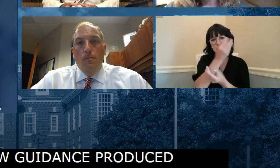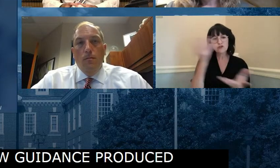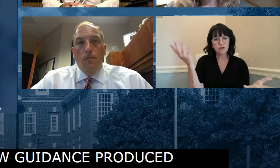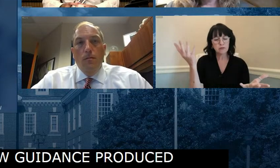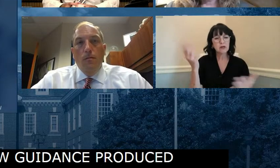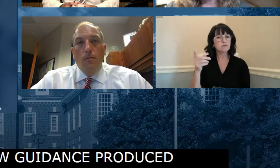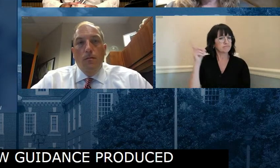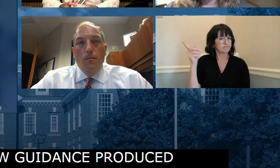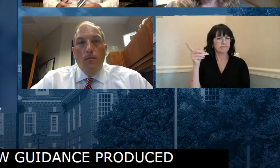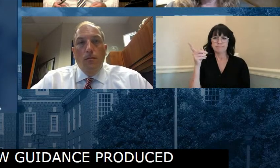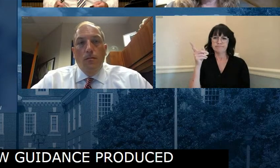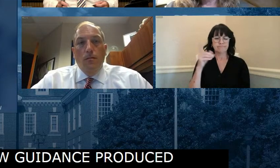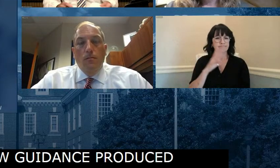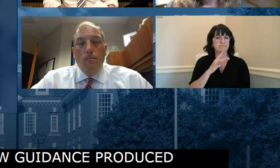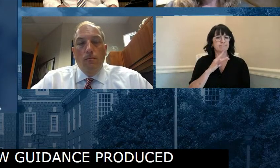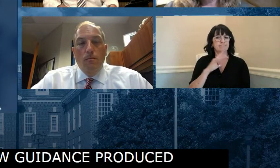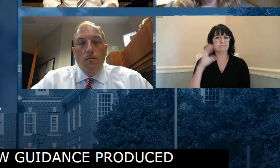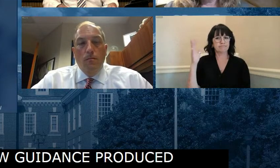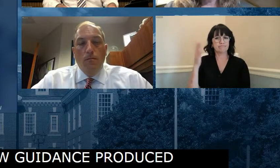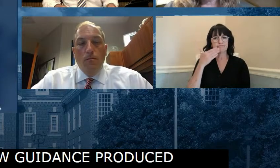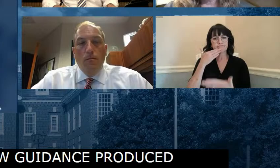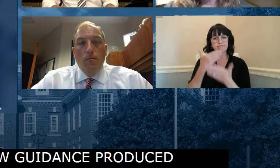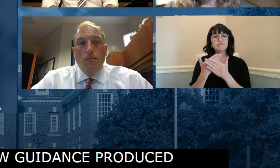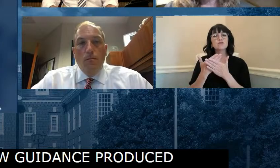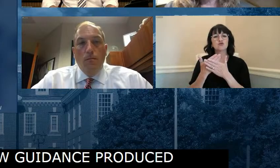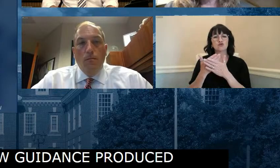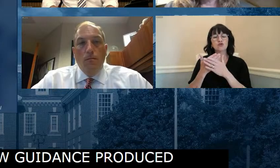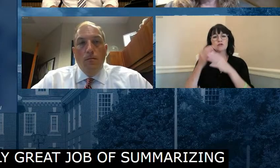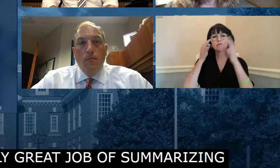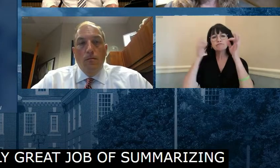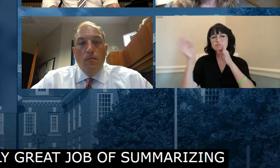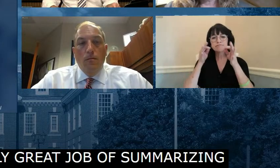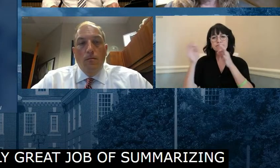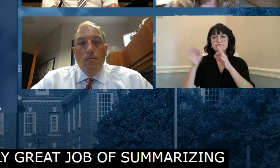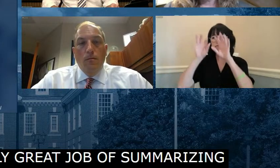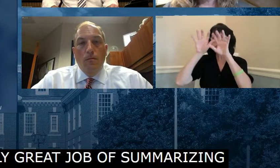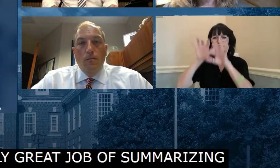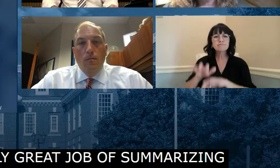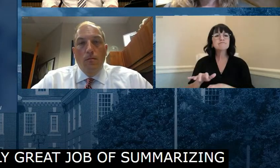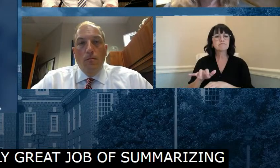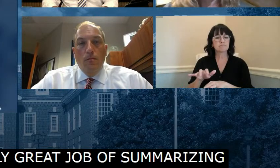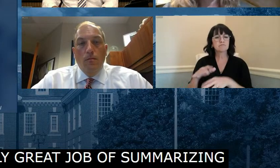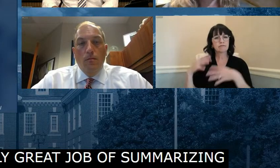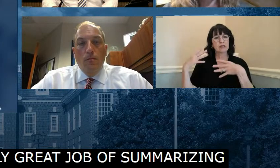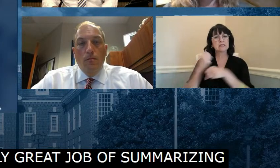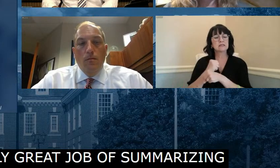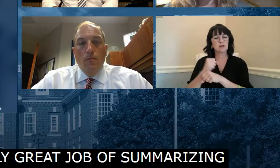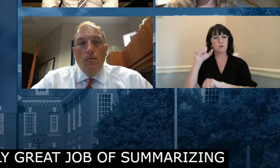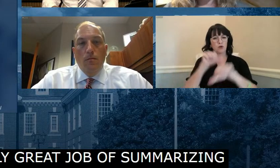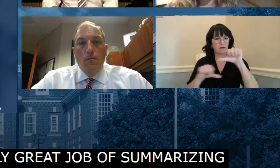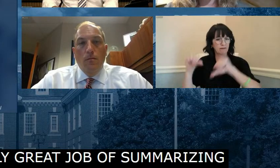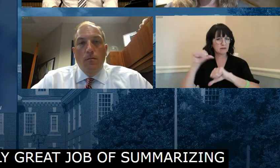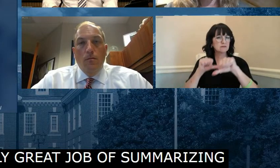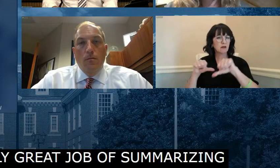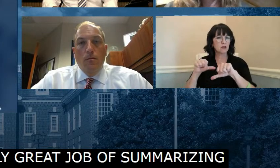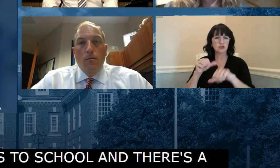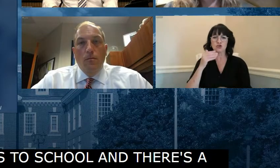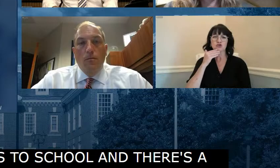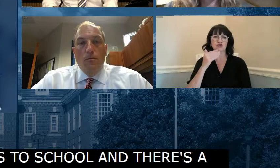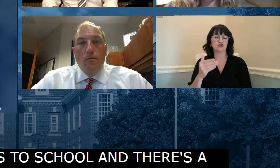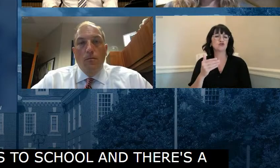science for kids as it relates to school. And there's a really good section there on mask